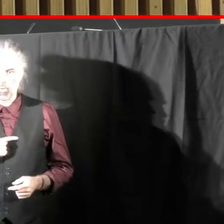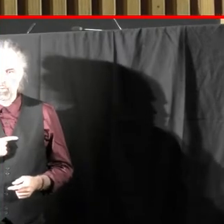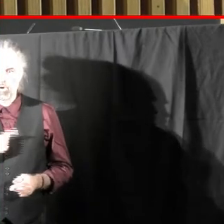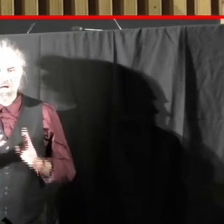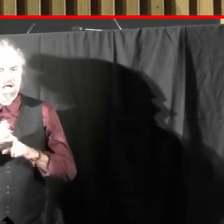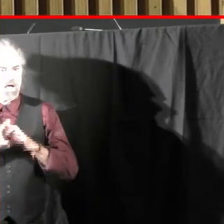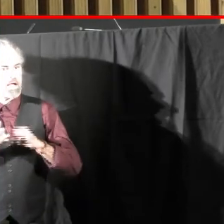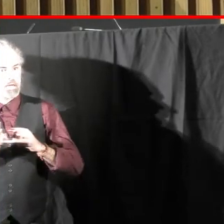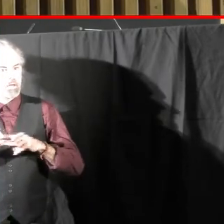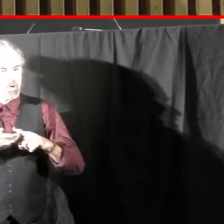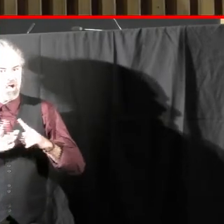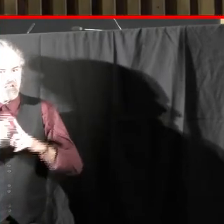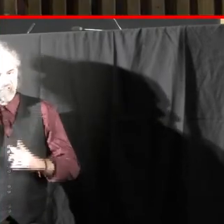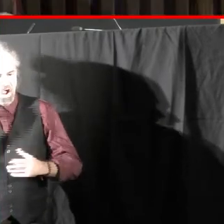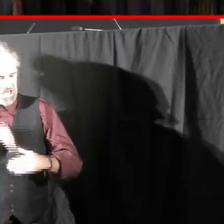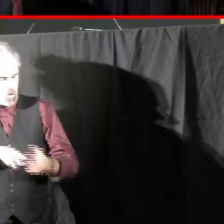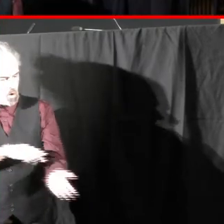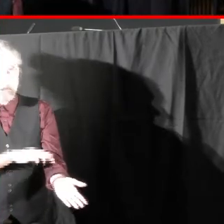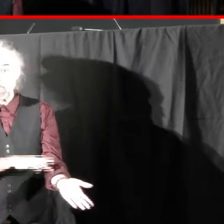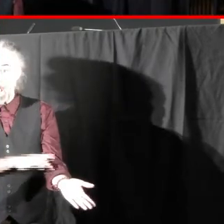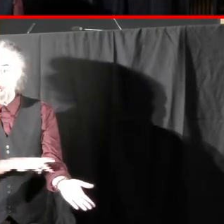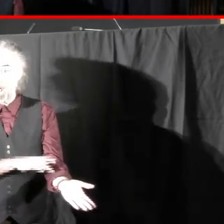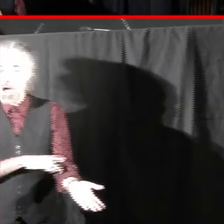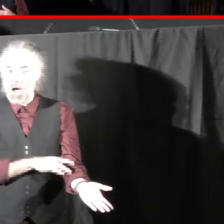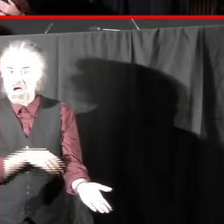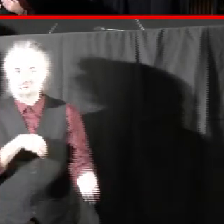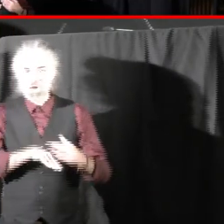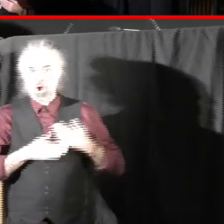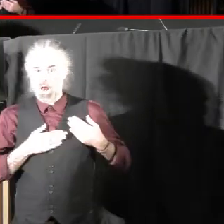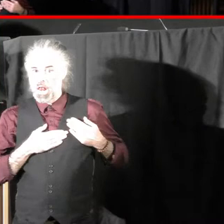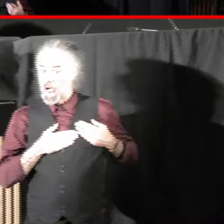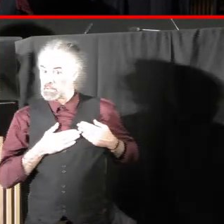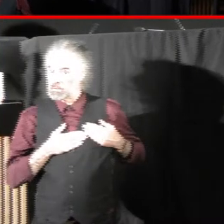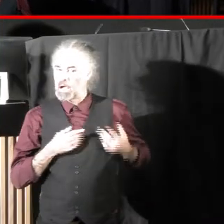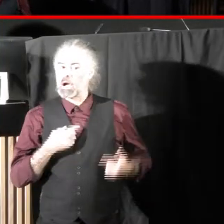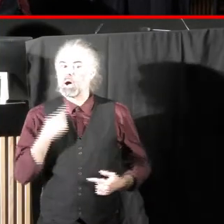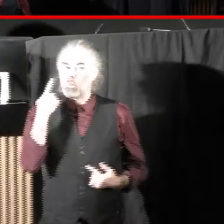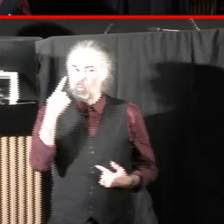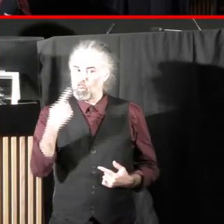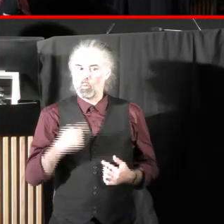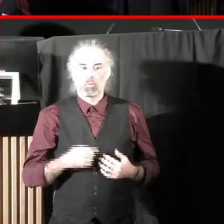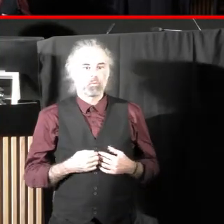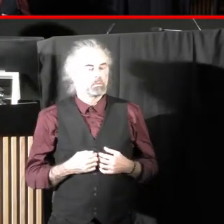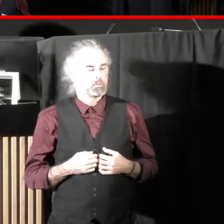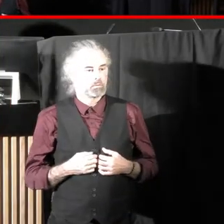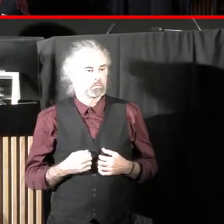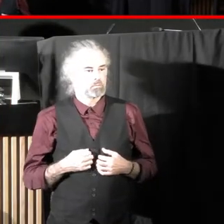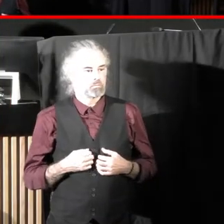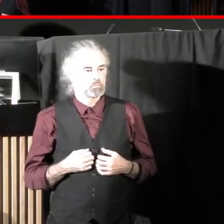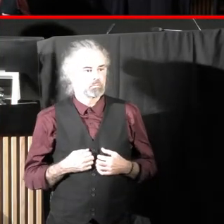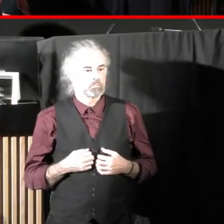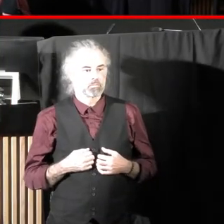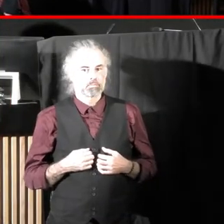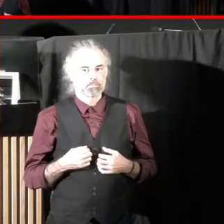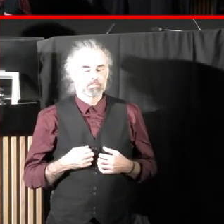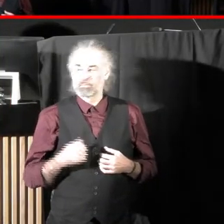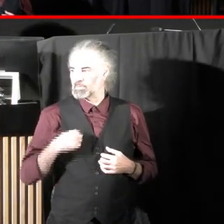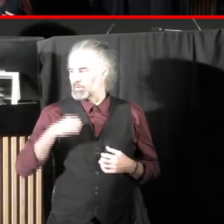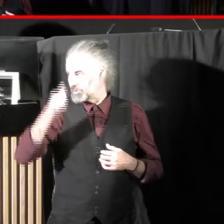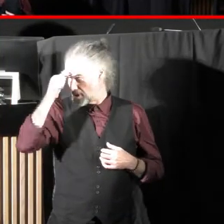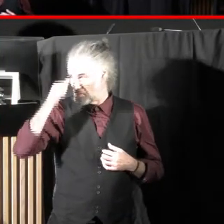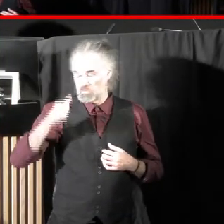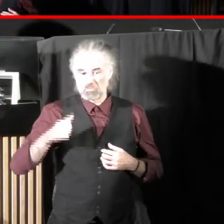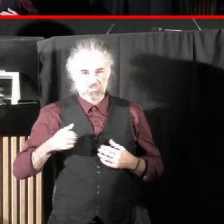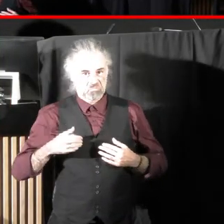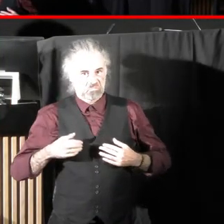were found in her blood source and in her lungs. So I know that if we keep this